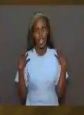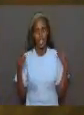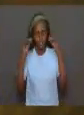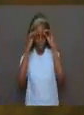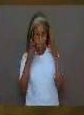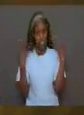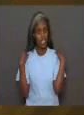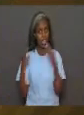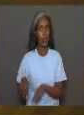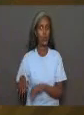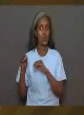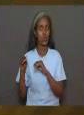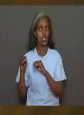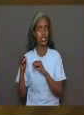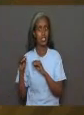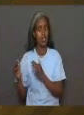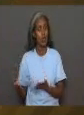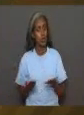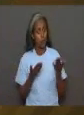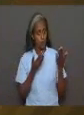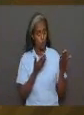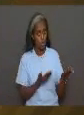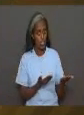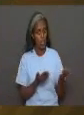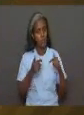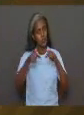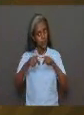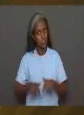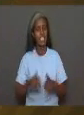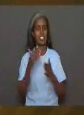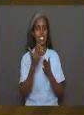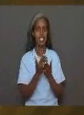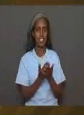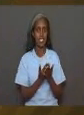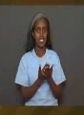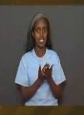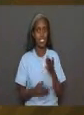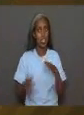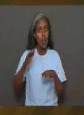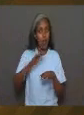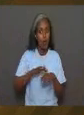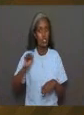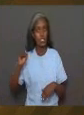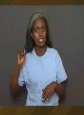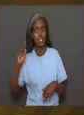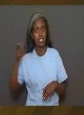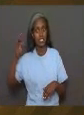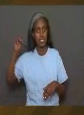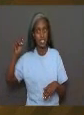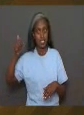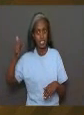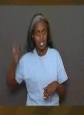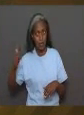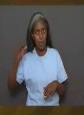Hello, teacher. Hello, students. Welcome to today's lesson on the sigma